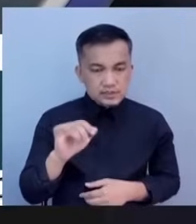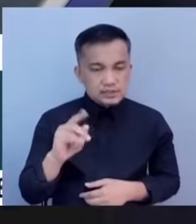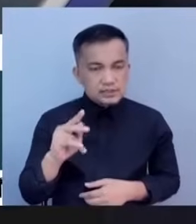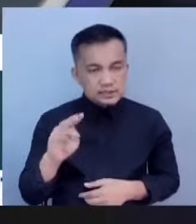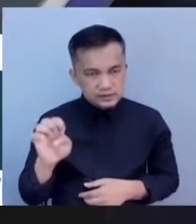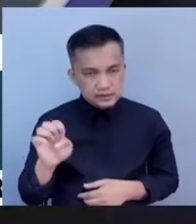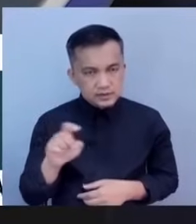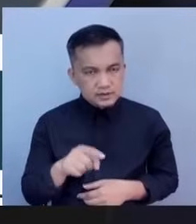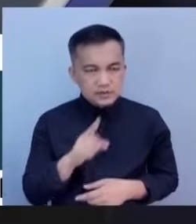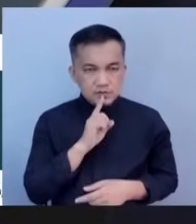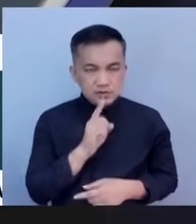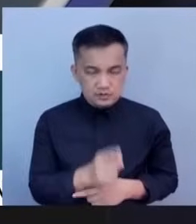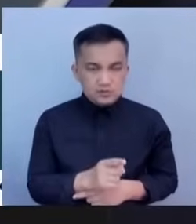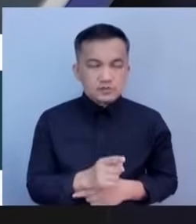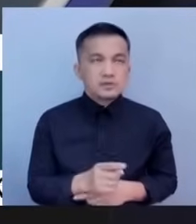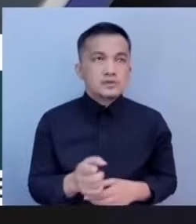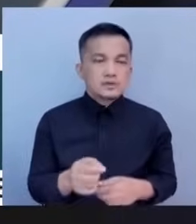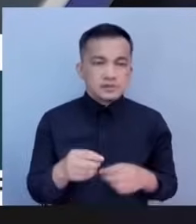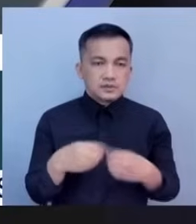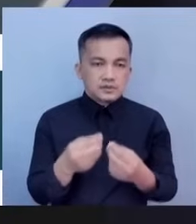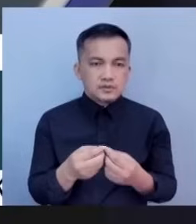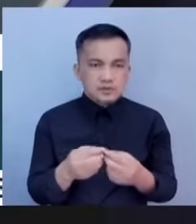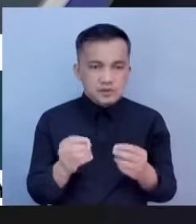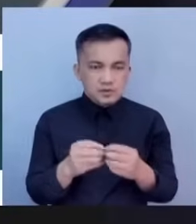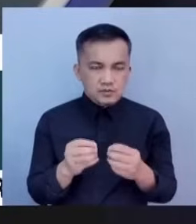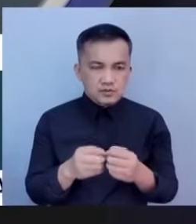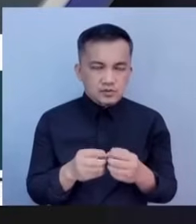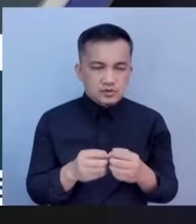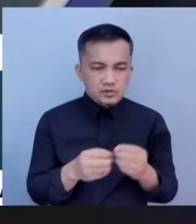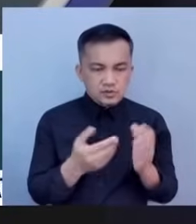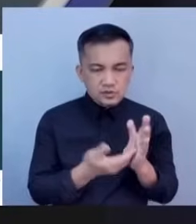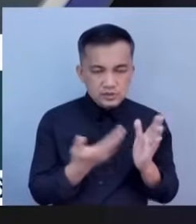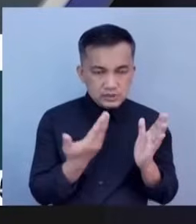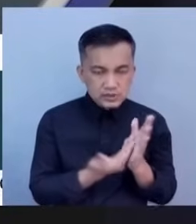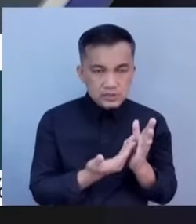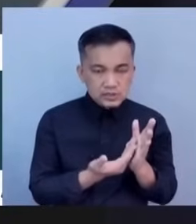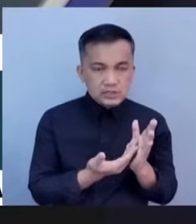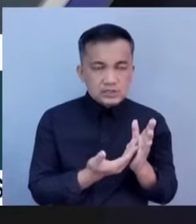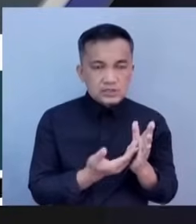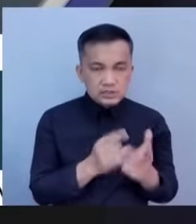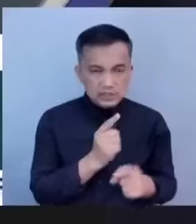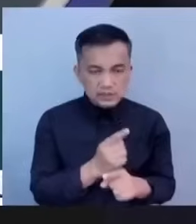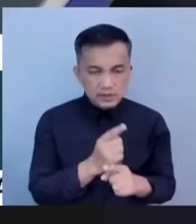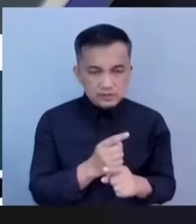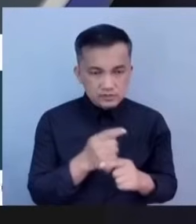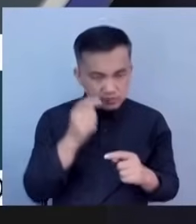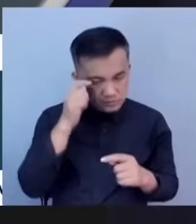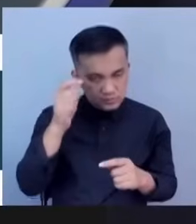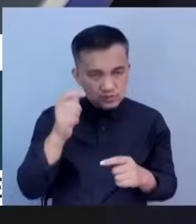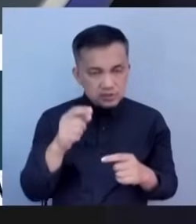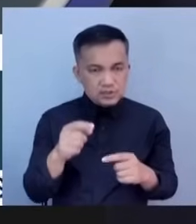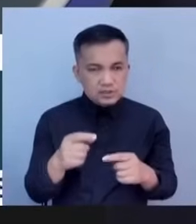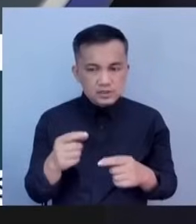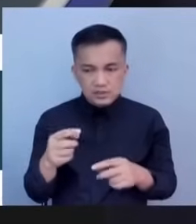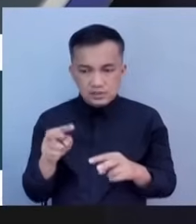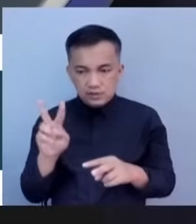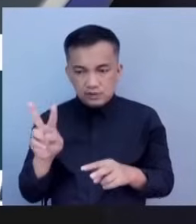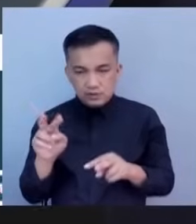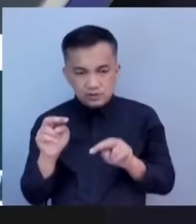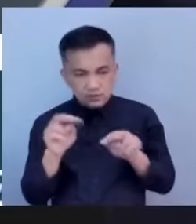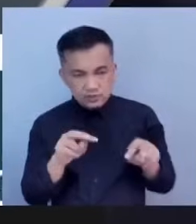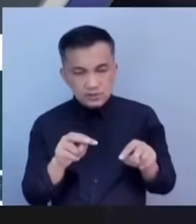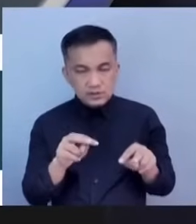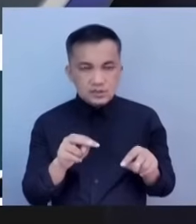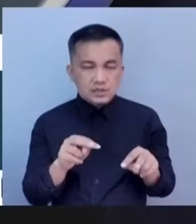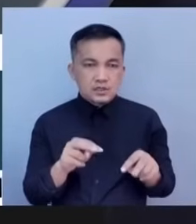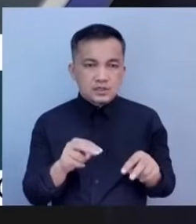would definitely give more credence po doon sa ating jury na itong nakita po ng dalawang witness po natin